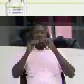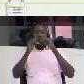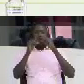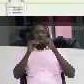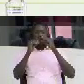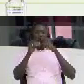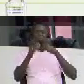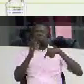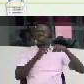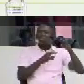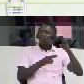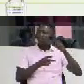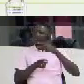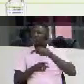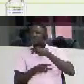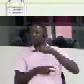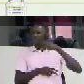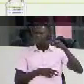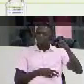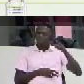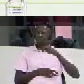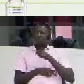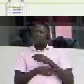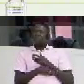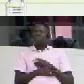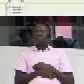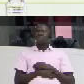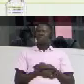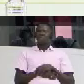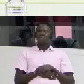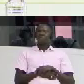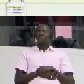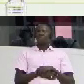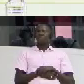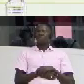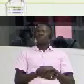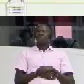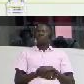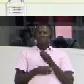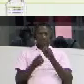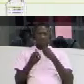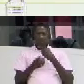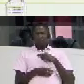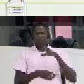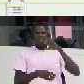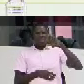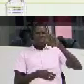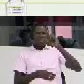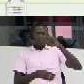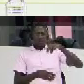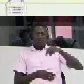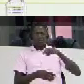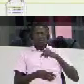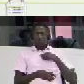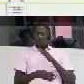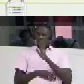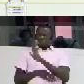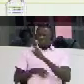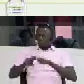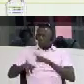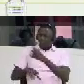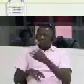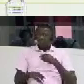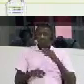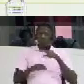talk going in and coming out, and I heard that. ñu ne ma RSM yow yaa ngi toog fii sa building bi mu ngi toj ma ne ko lu xew. And they said to